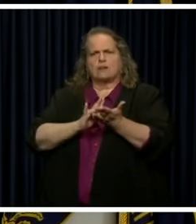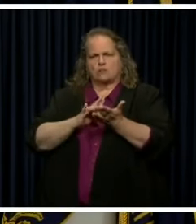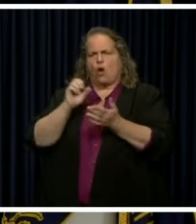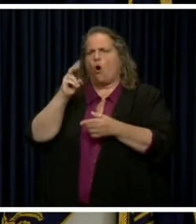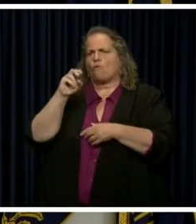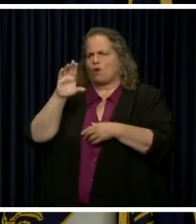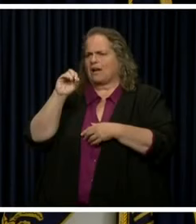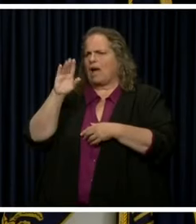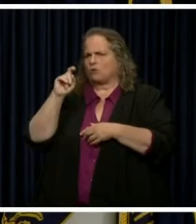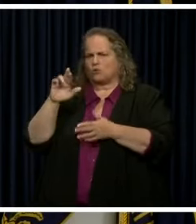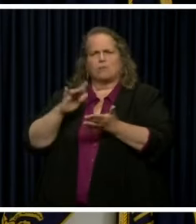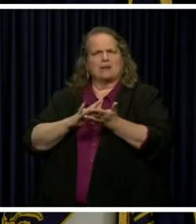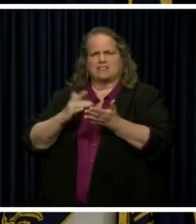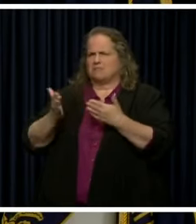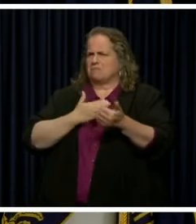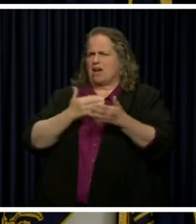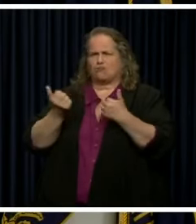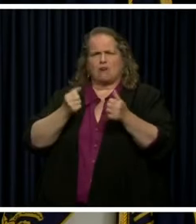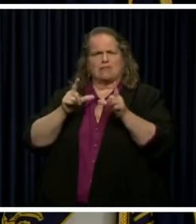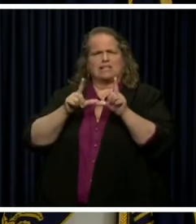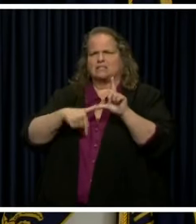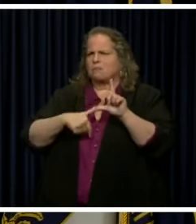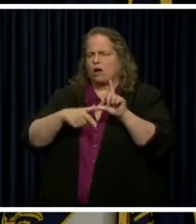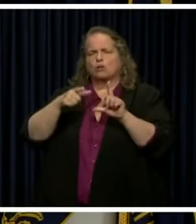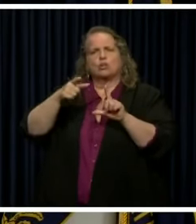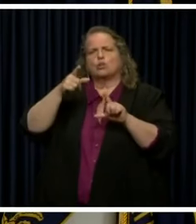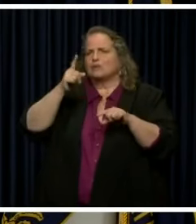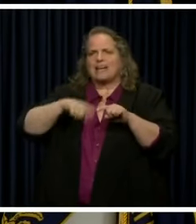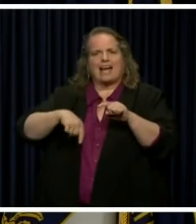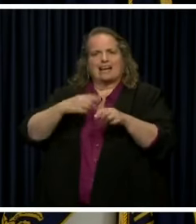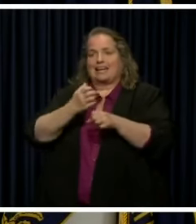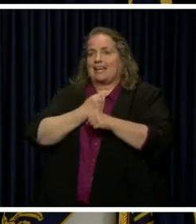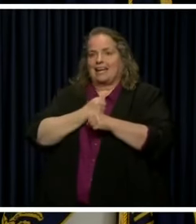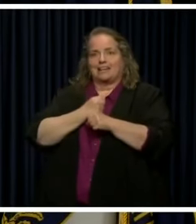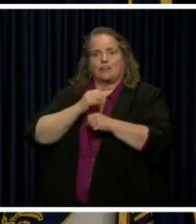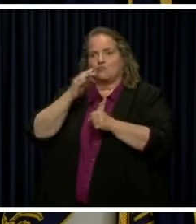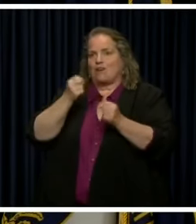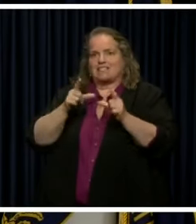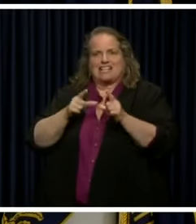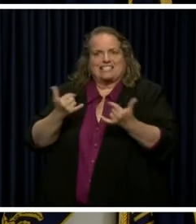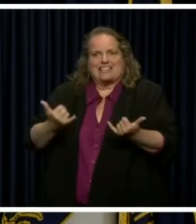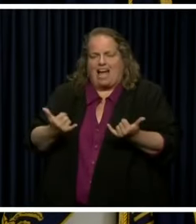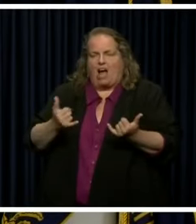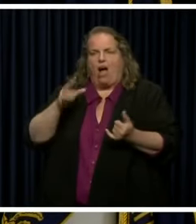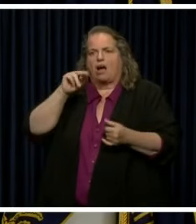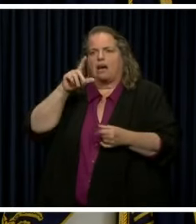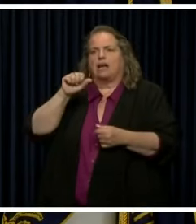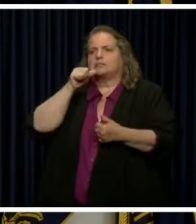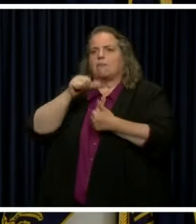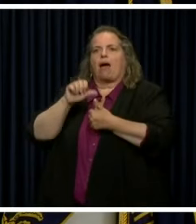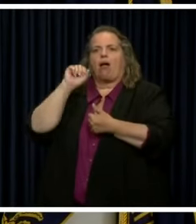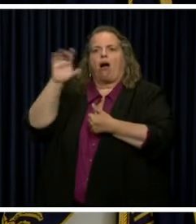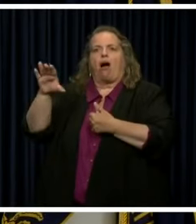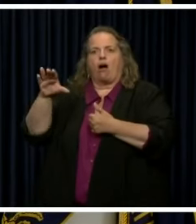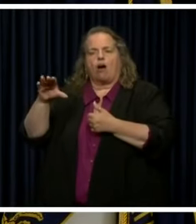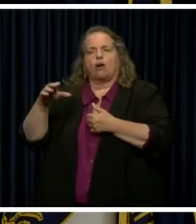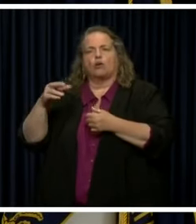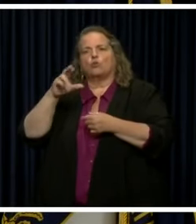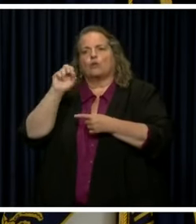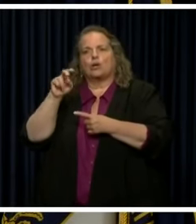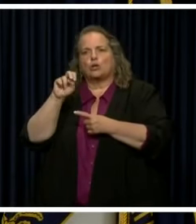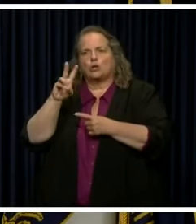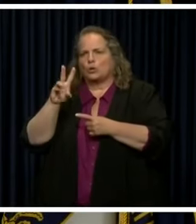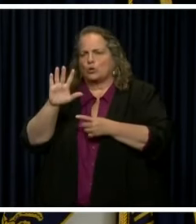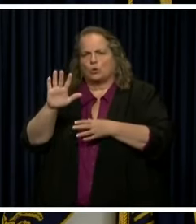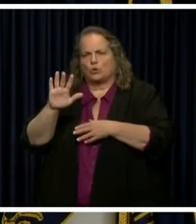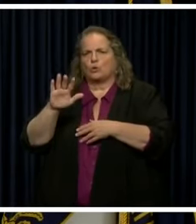that because you cannot get it right now unless there's a mail-in option renewed. That's something that we'll do. Tom,